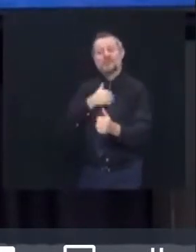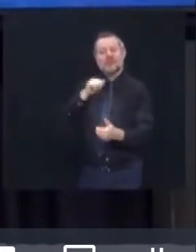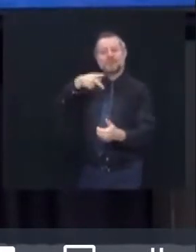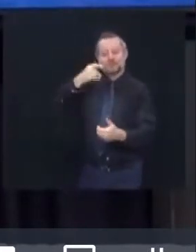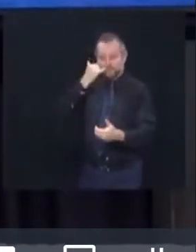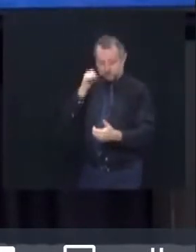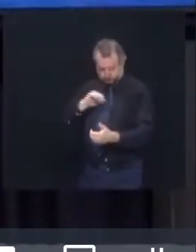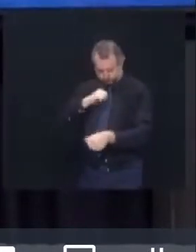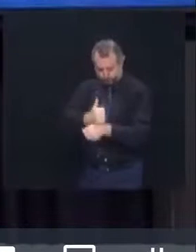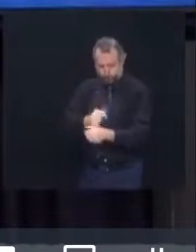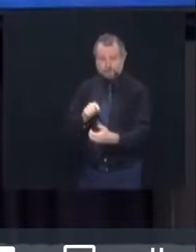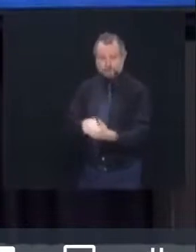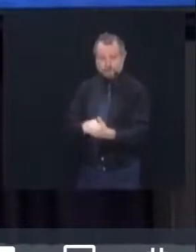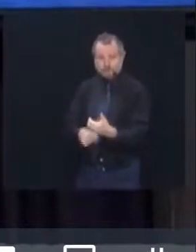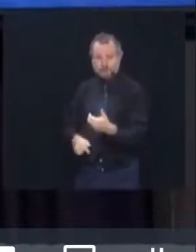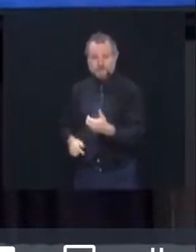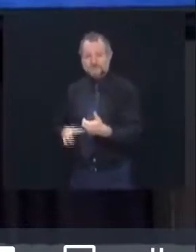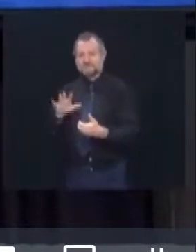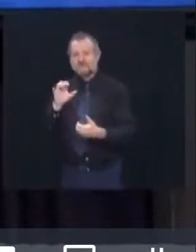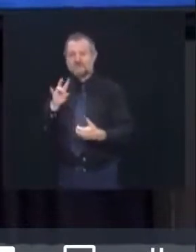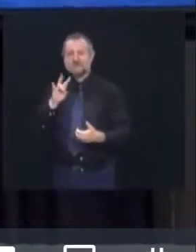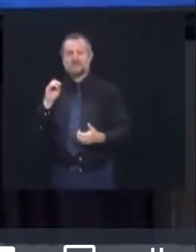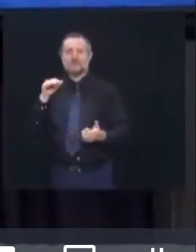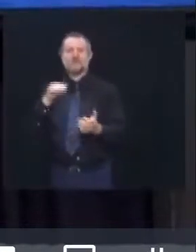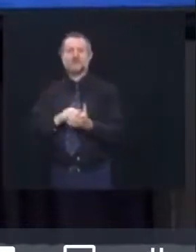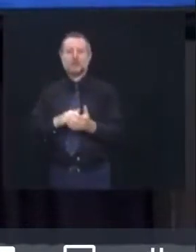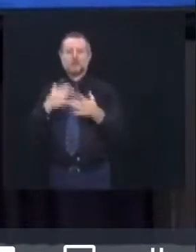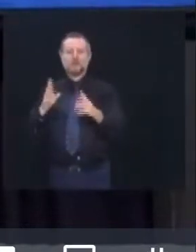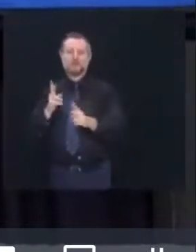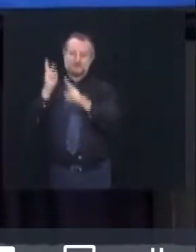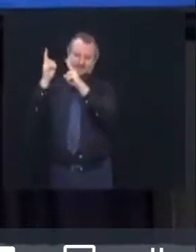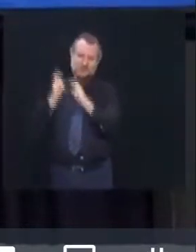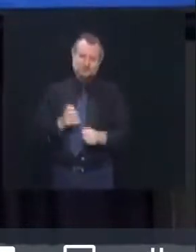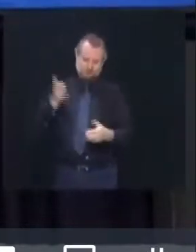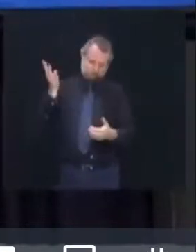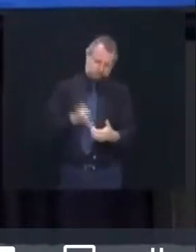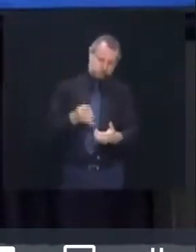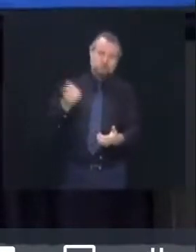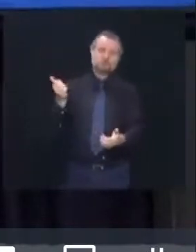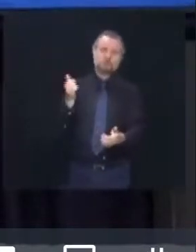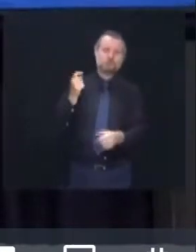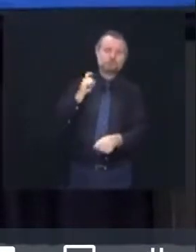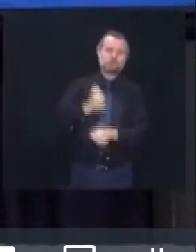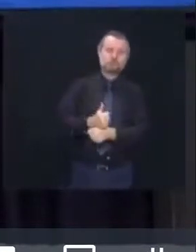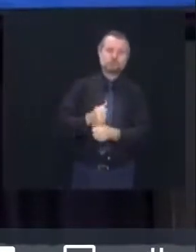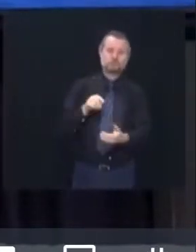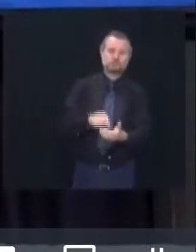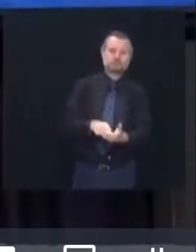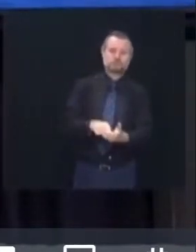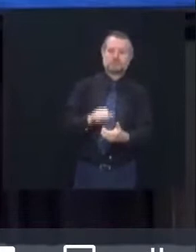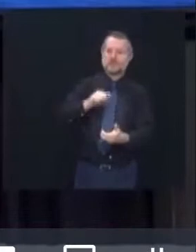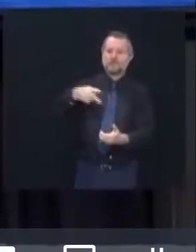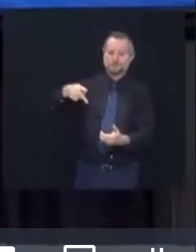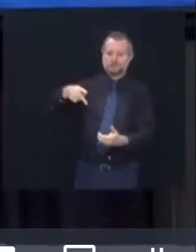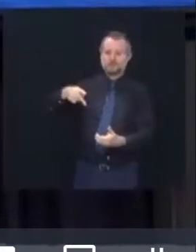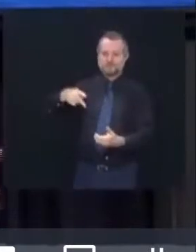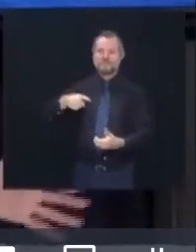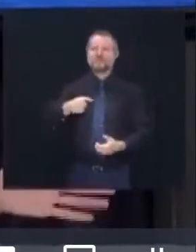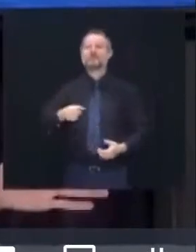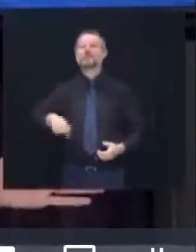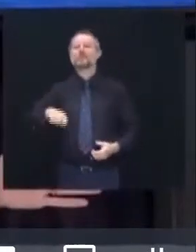The increased targeted testing, the identifying of the red zones, orange zones, yellow zones, all of this is making it so we don't have to take